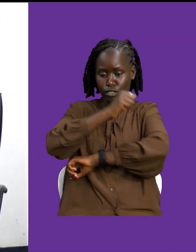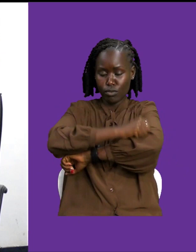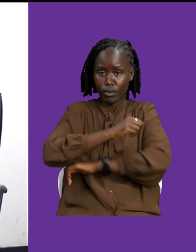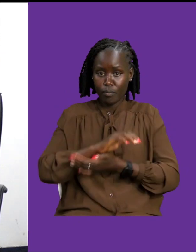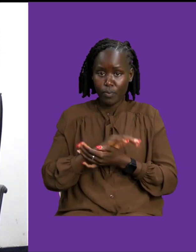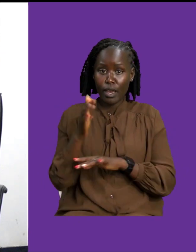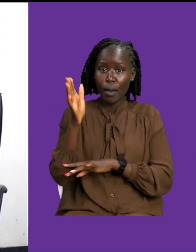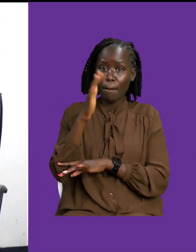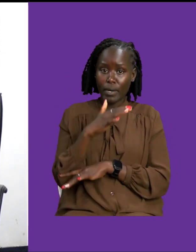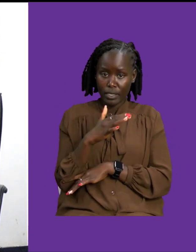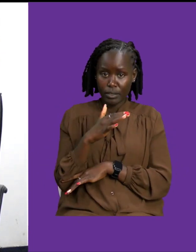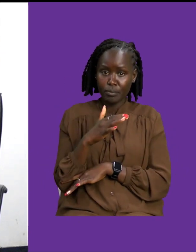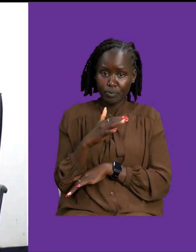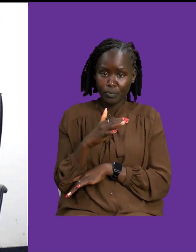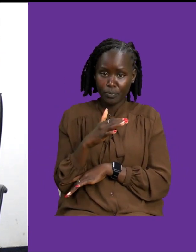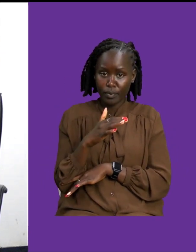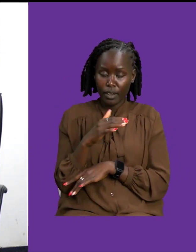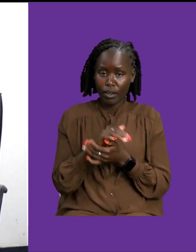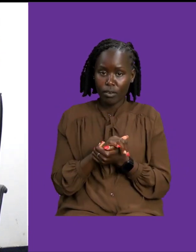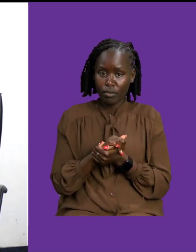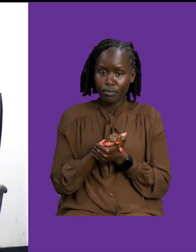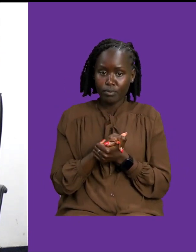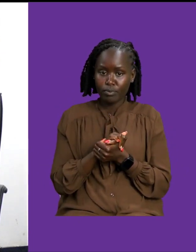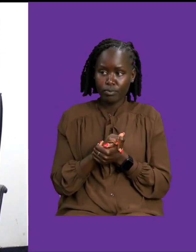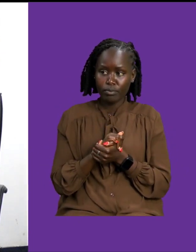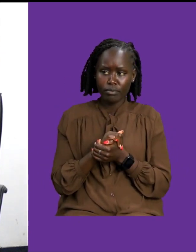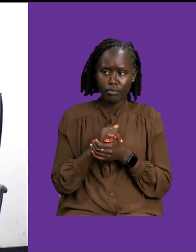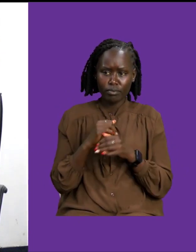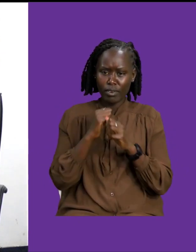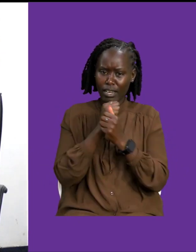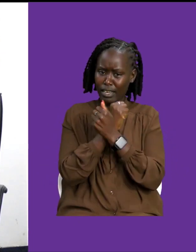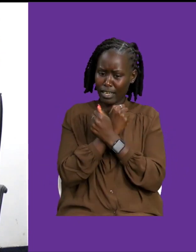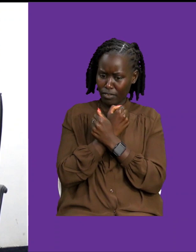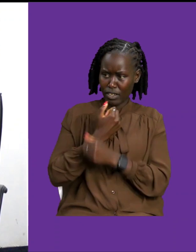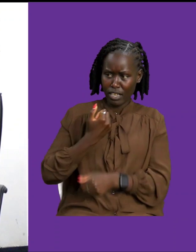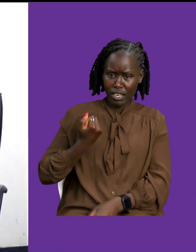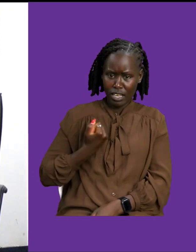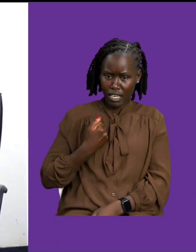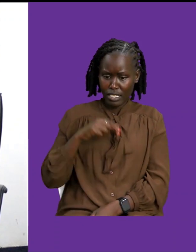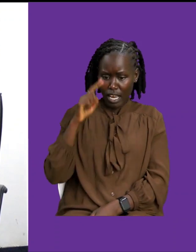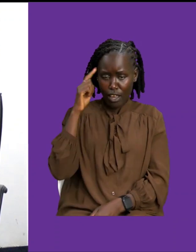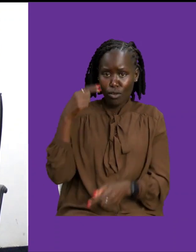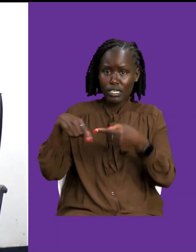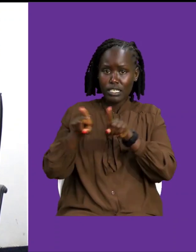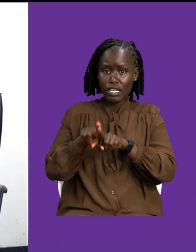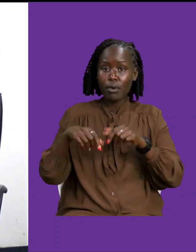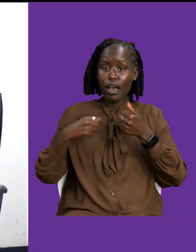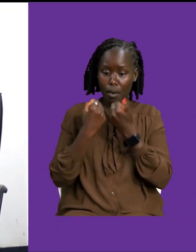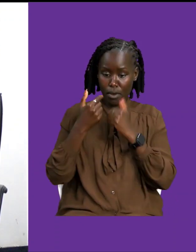So back in those days, I was used to being hit on by ladies, and I thought the same would happen to me in campus.